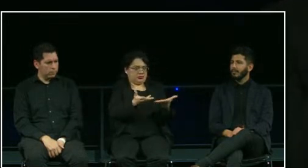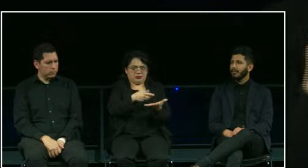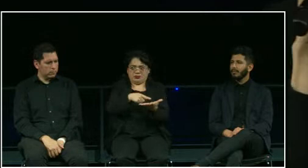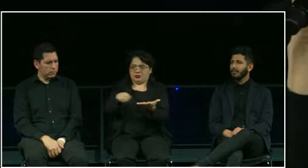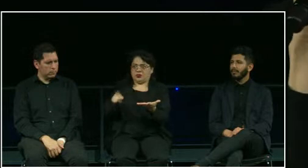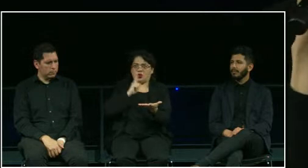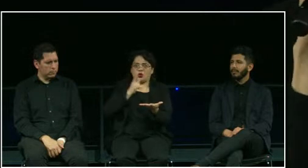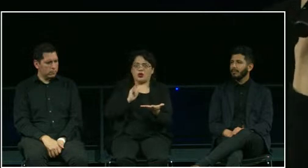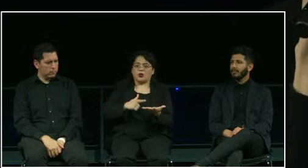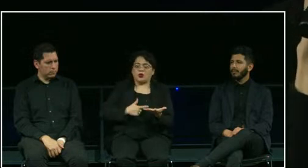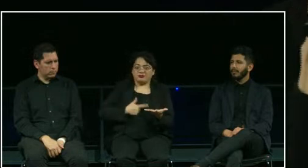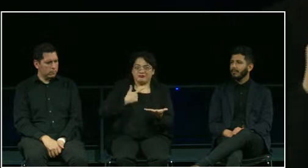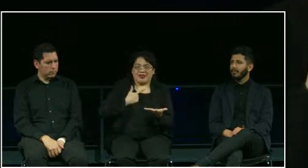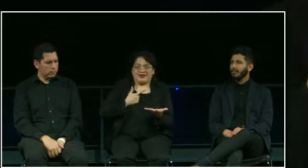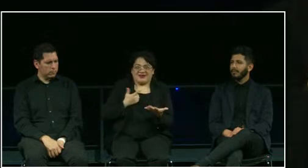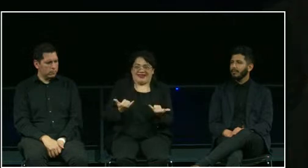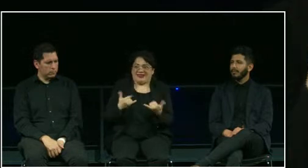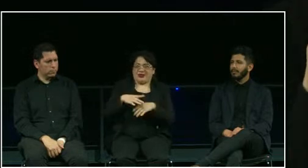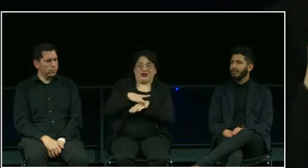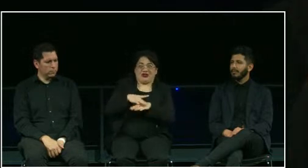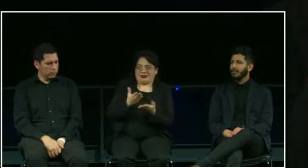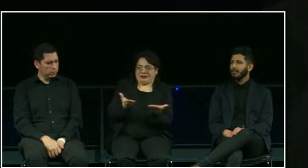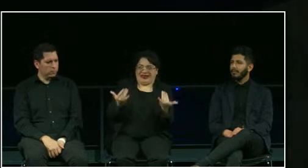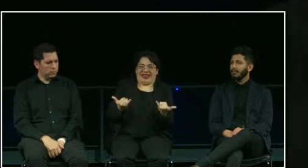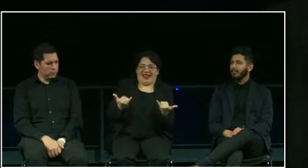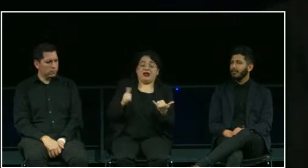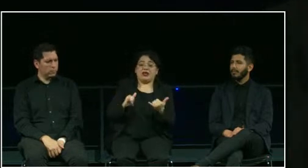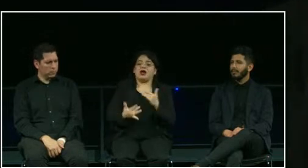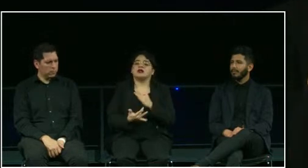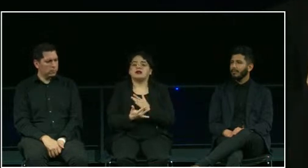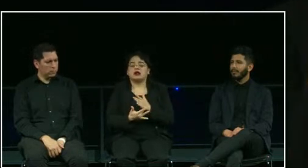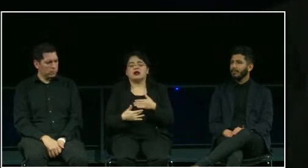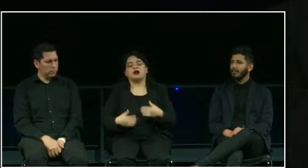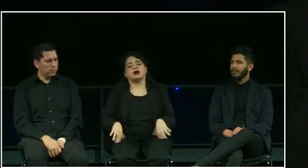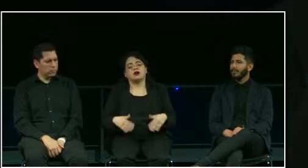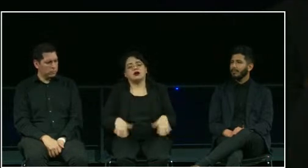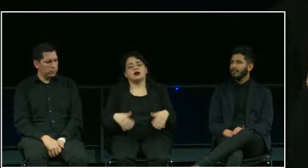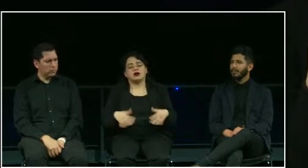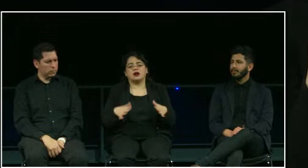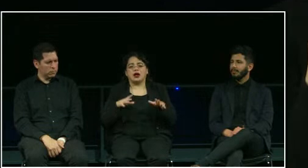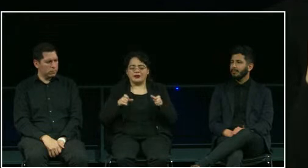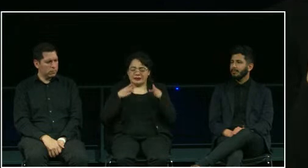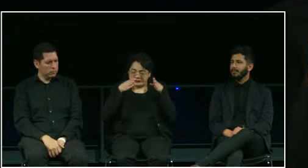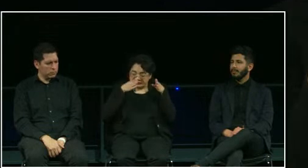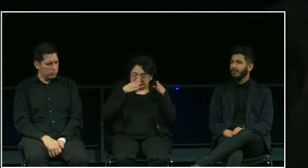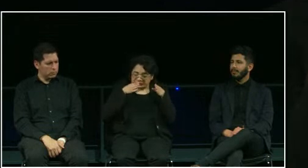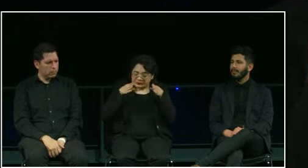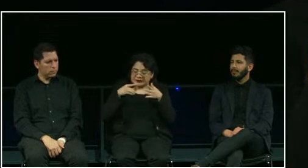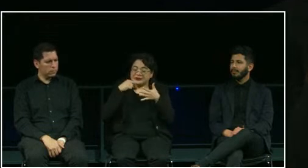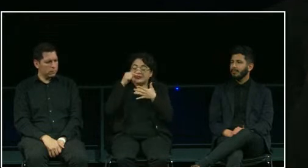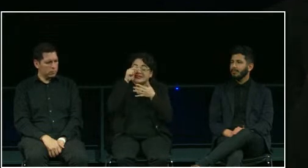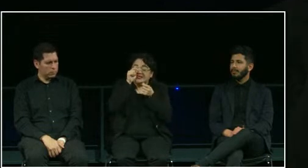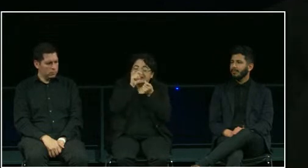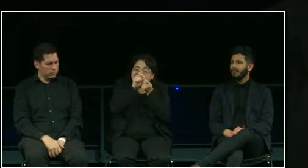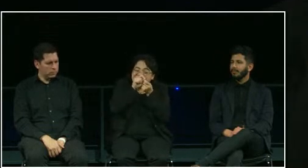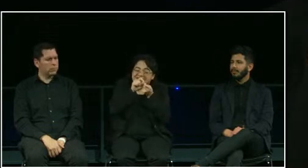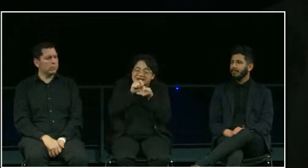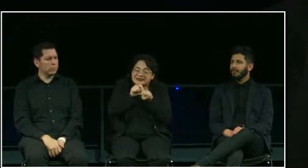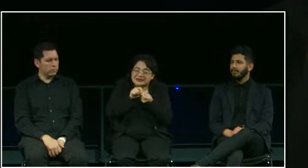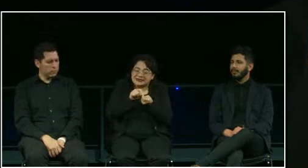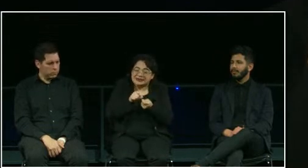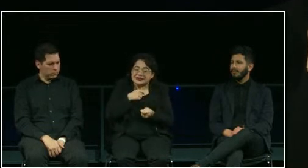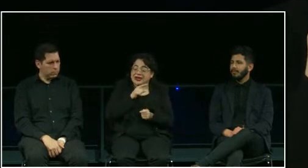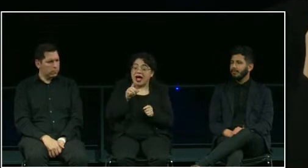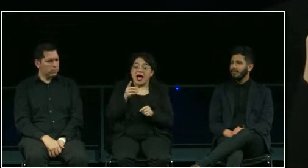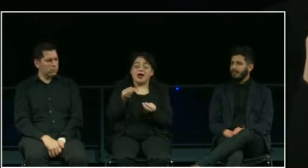So on a technical level, I think just the attention to detail down to the speck